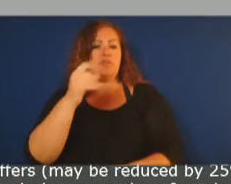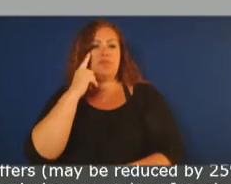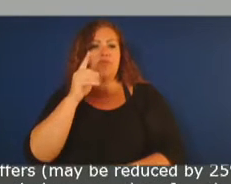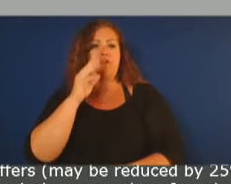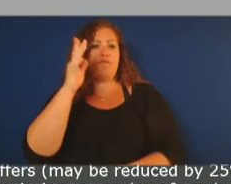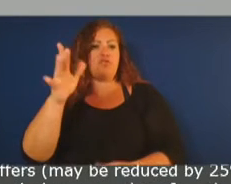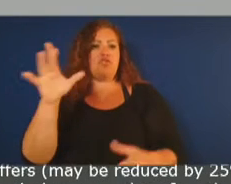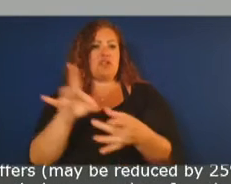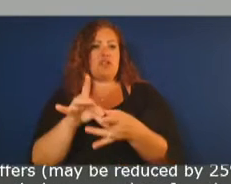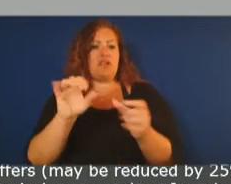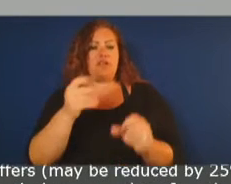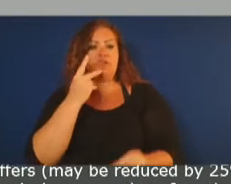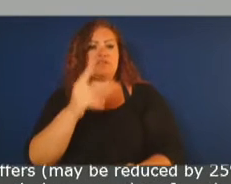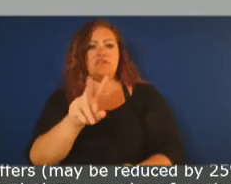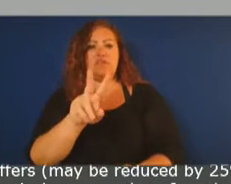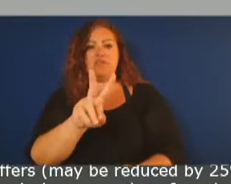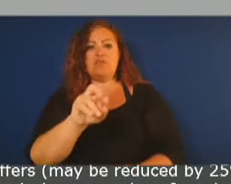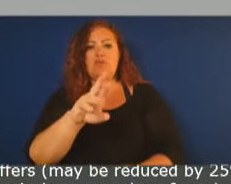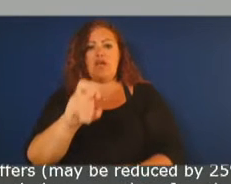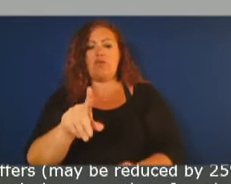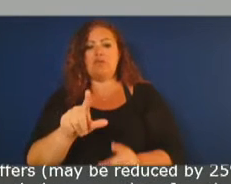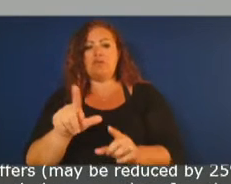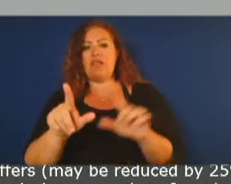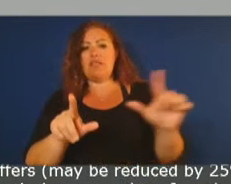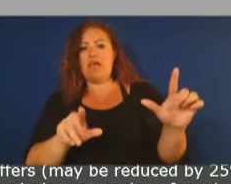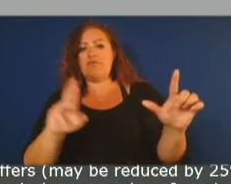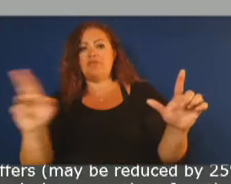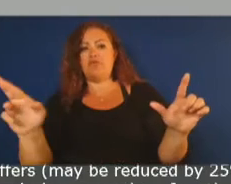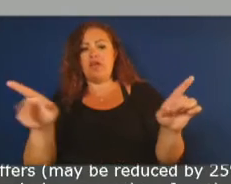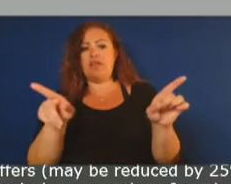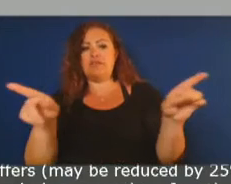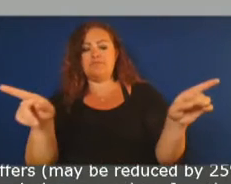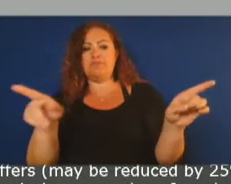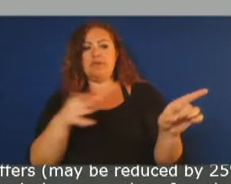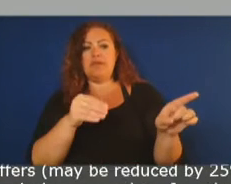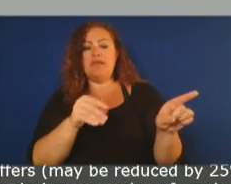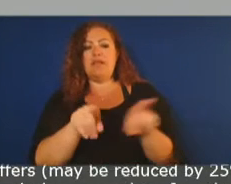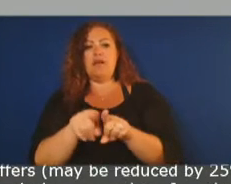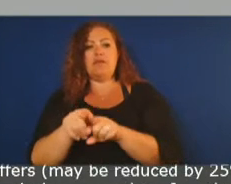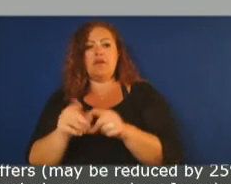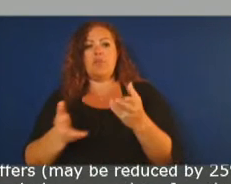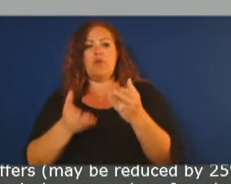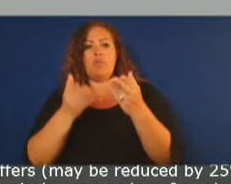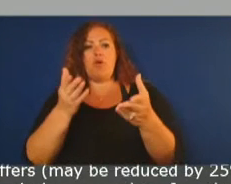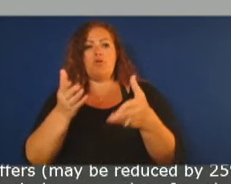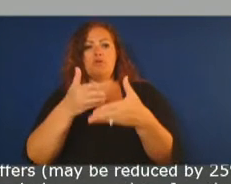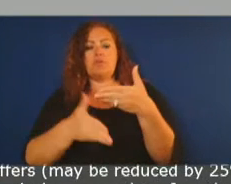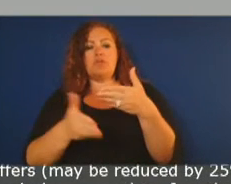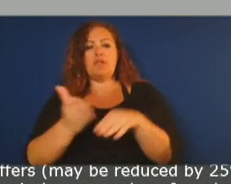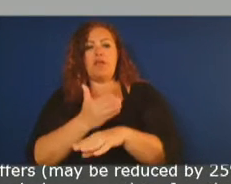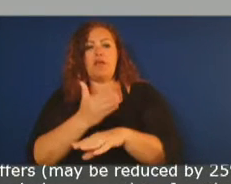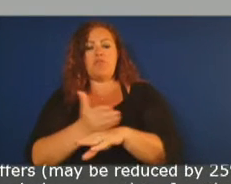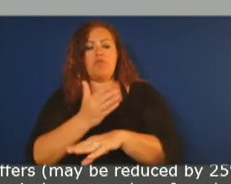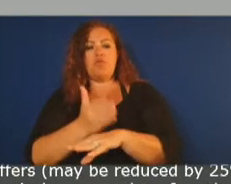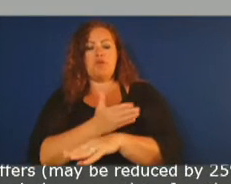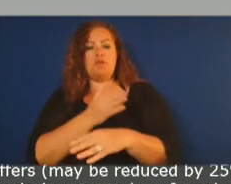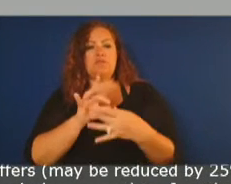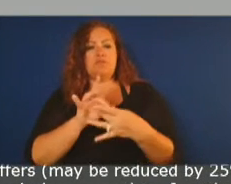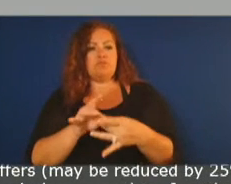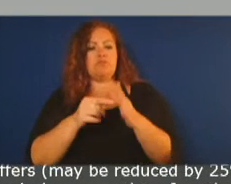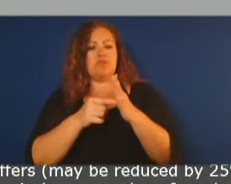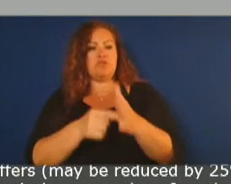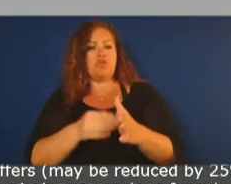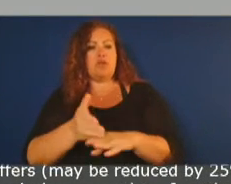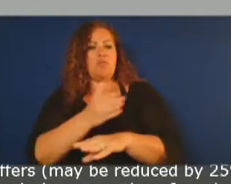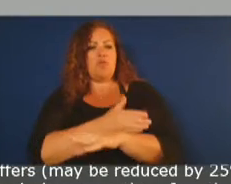arrows pointing uh left and right on each side of the plan uh and also proposes to complete improvements as outlined uh in the improved traffic